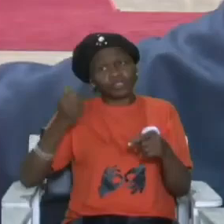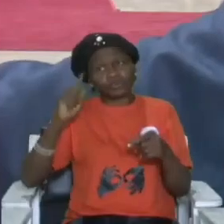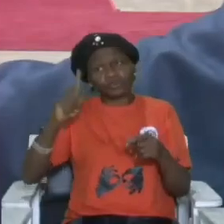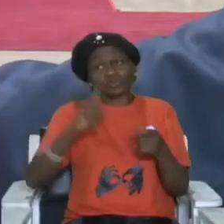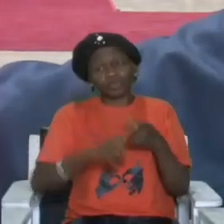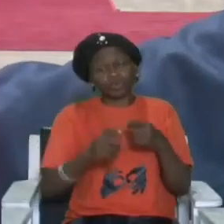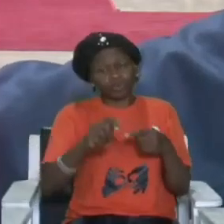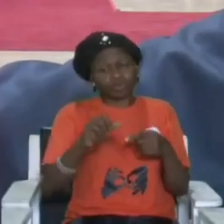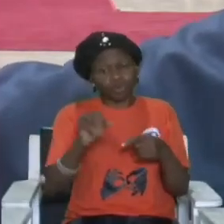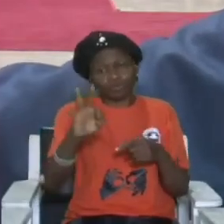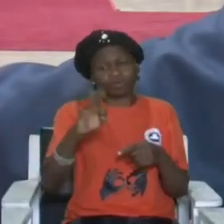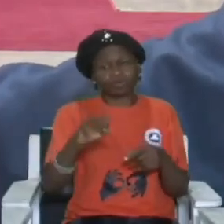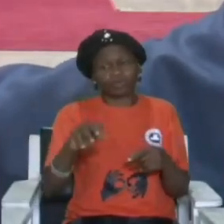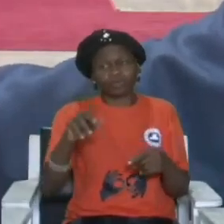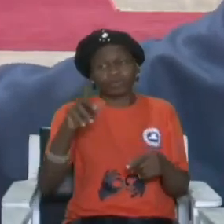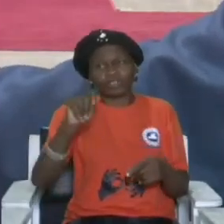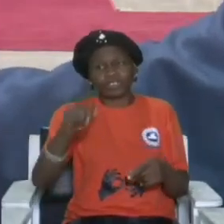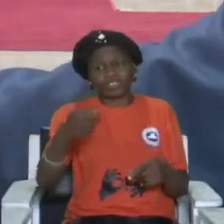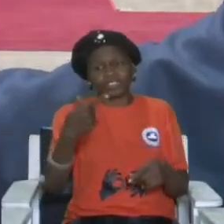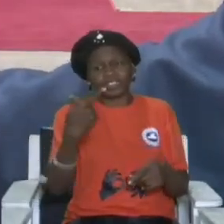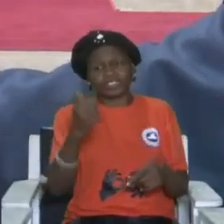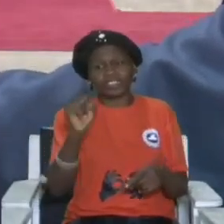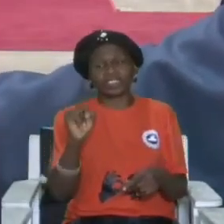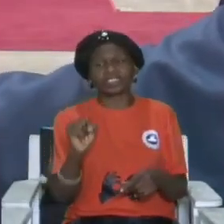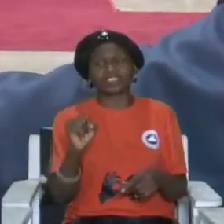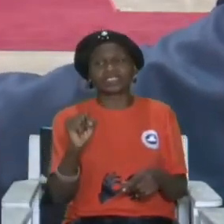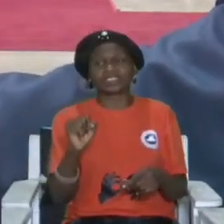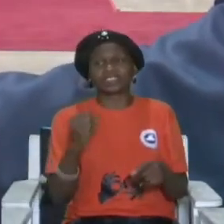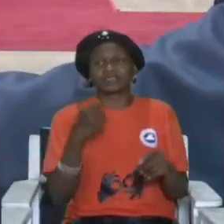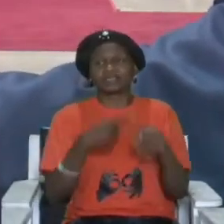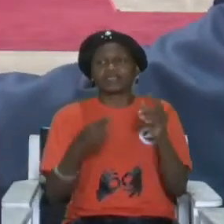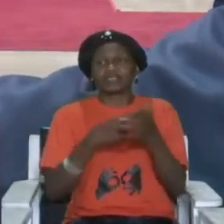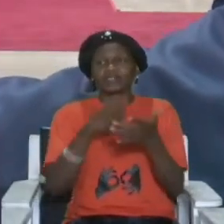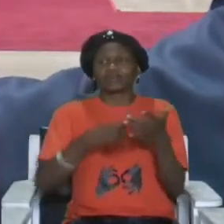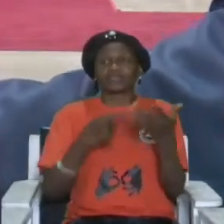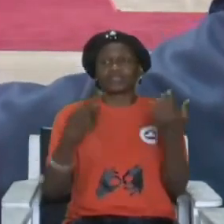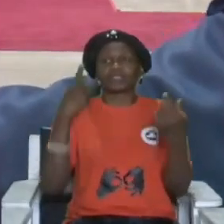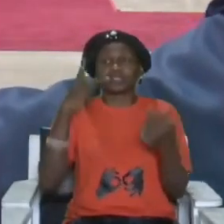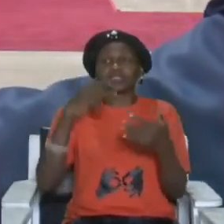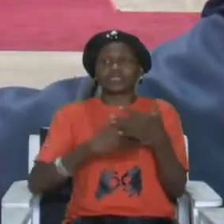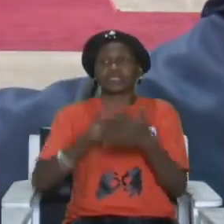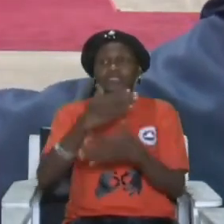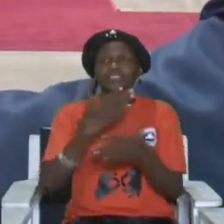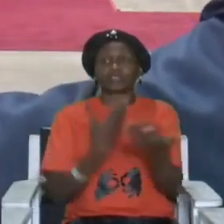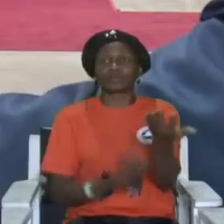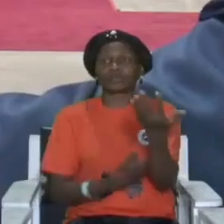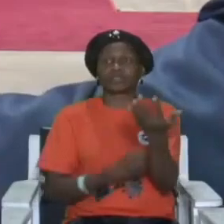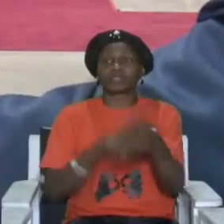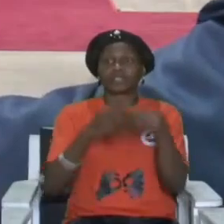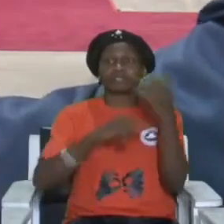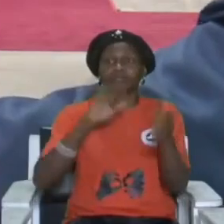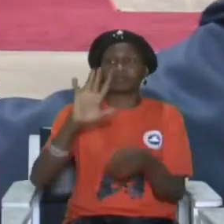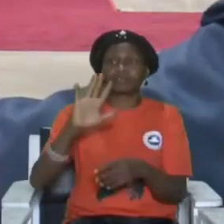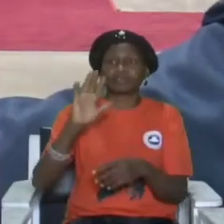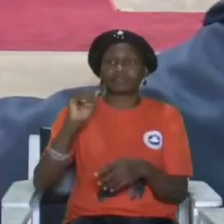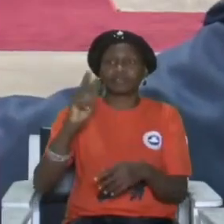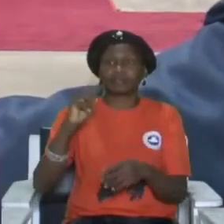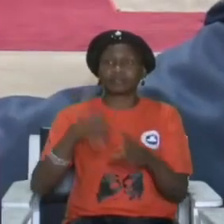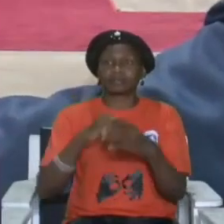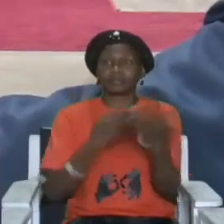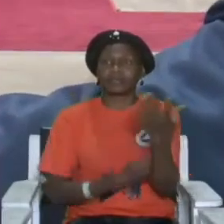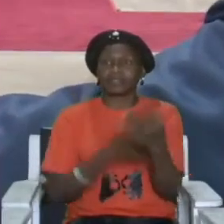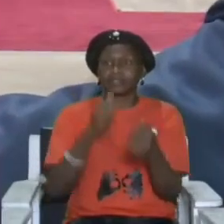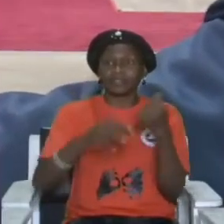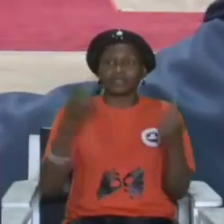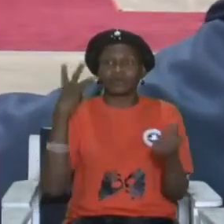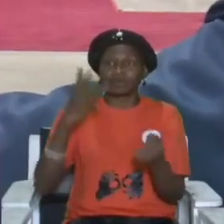me off the stove or the gas. But this is what I saw in the next morning, around 5 a.m. in the morning. Everything